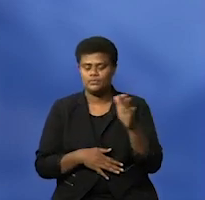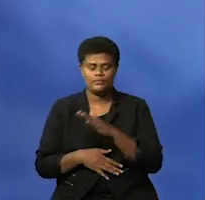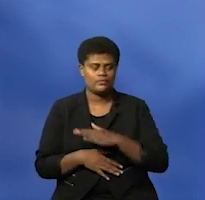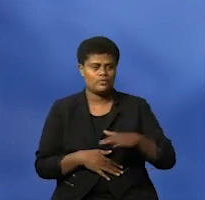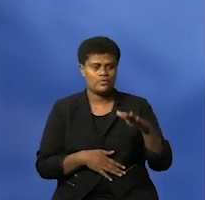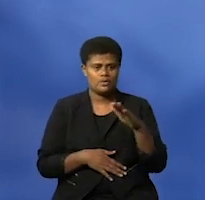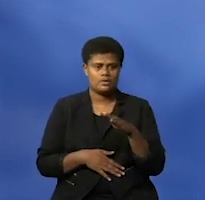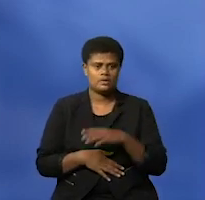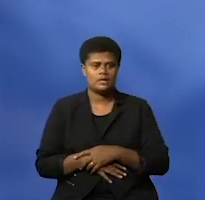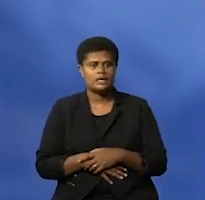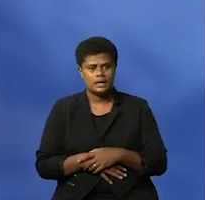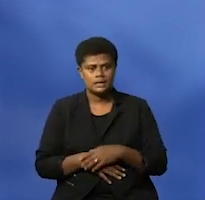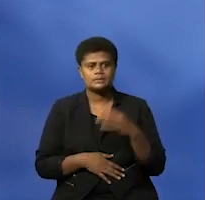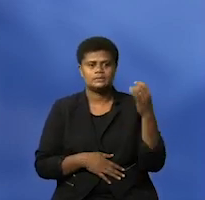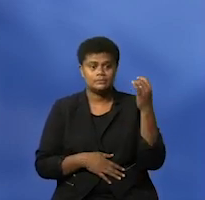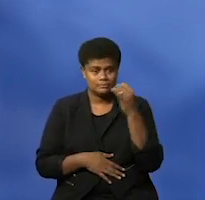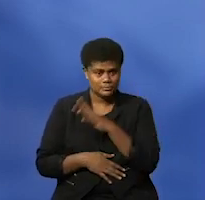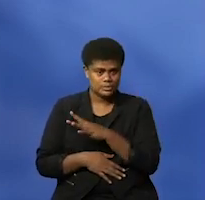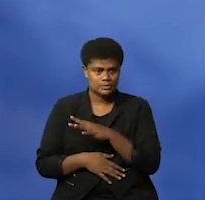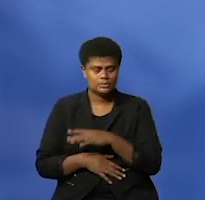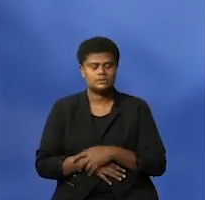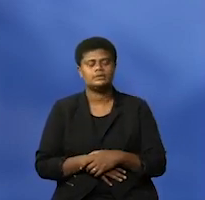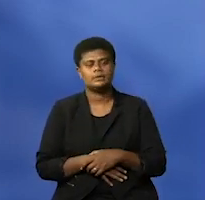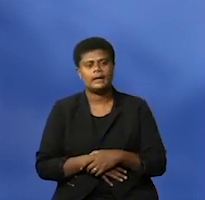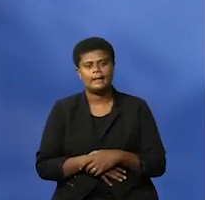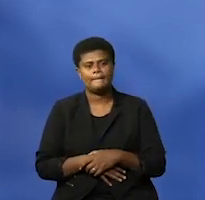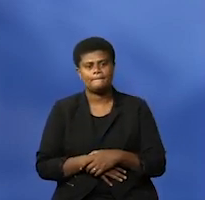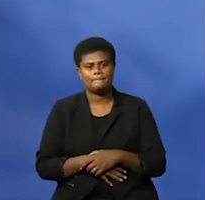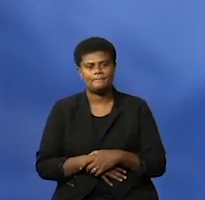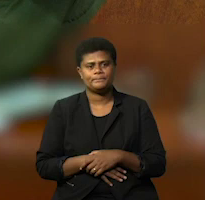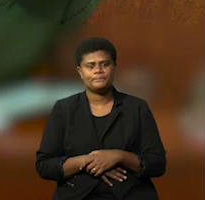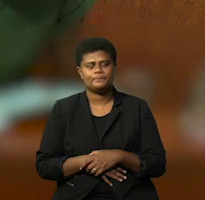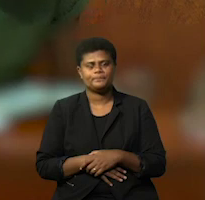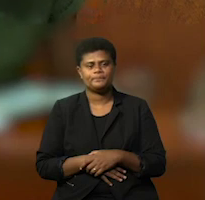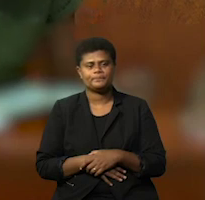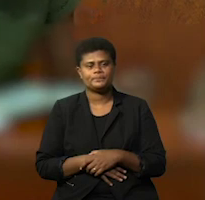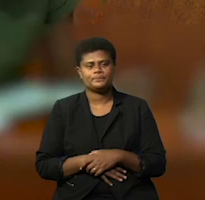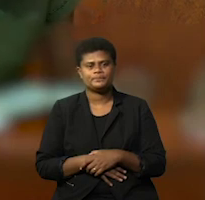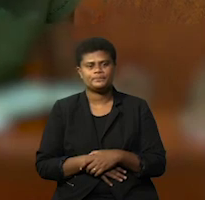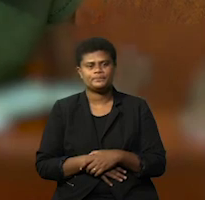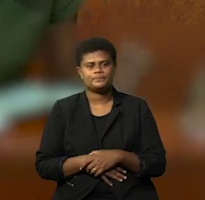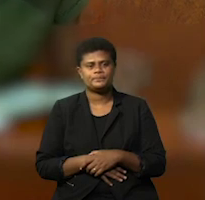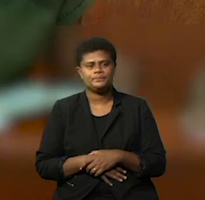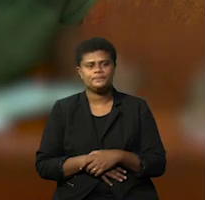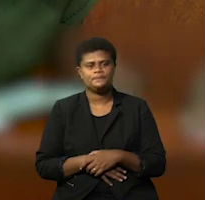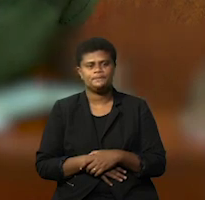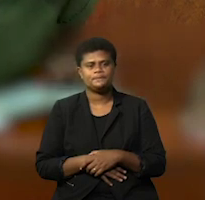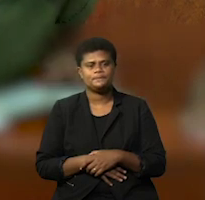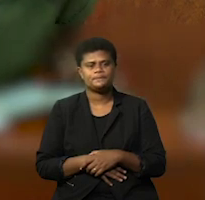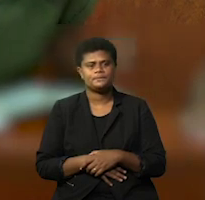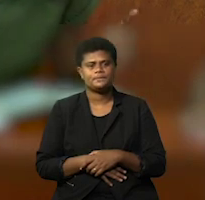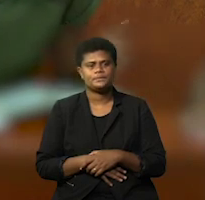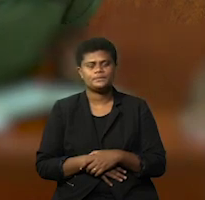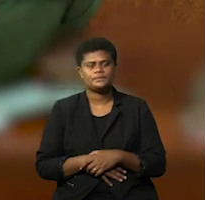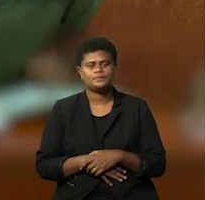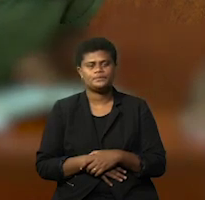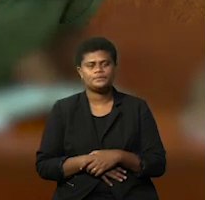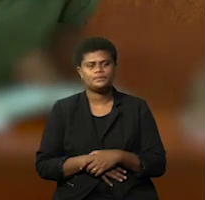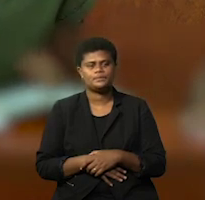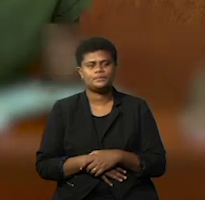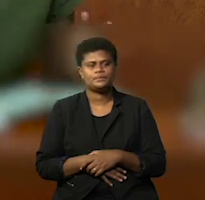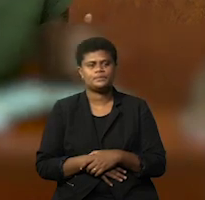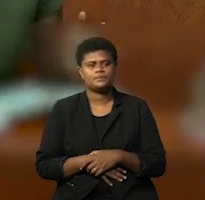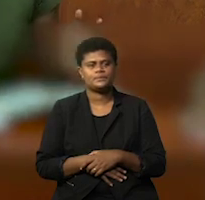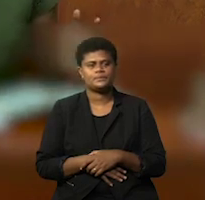the spirits of just men made perfect. Now, Hebrews chapter 12, verse 23.